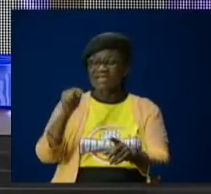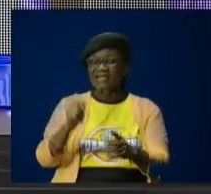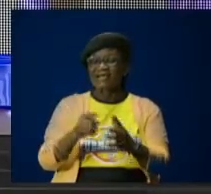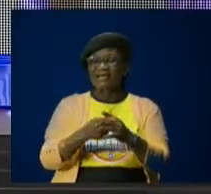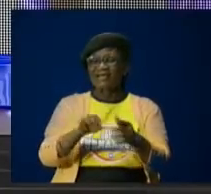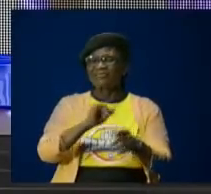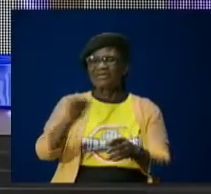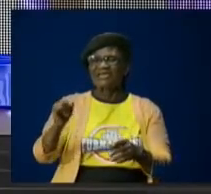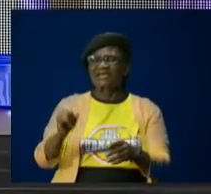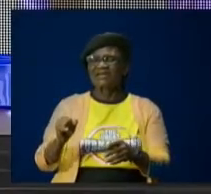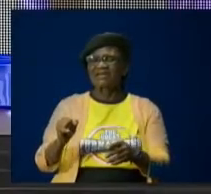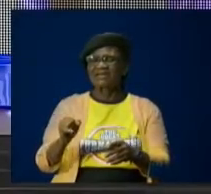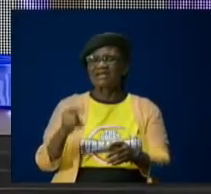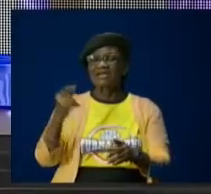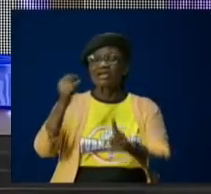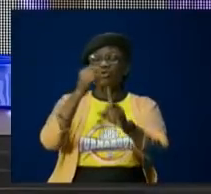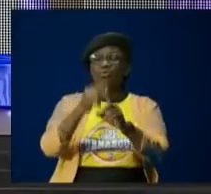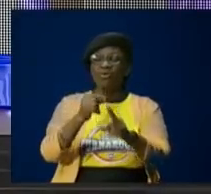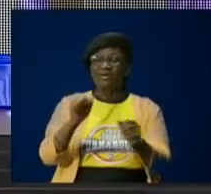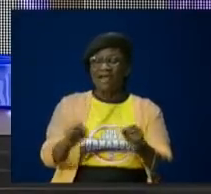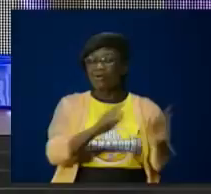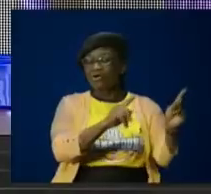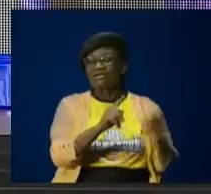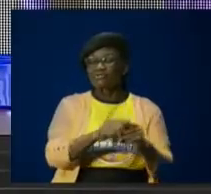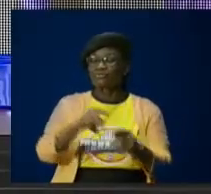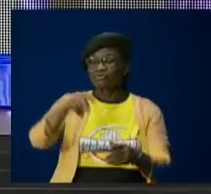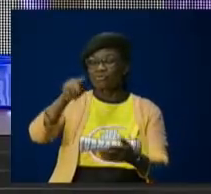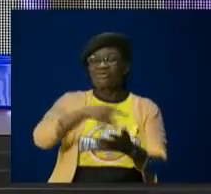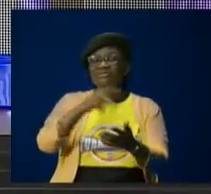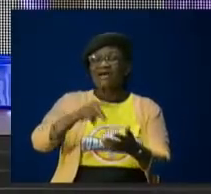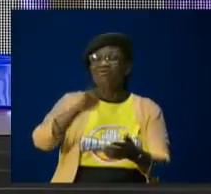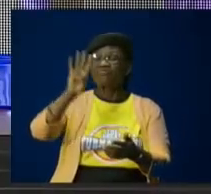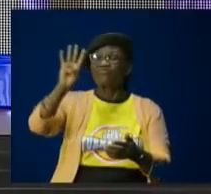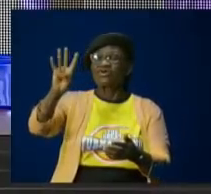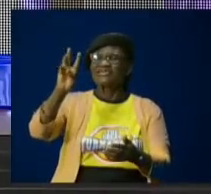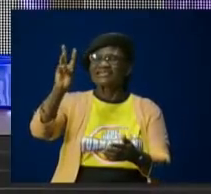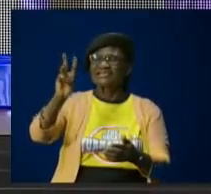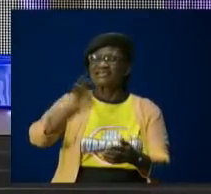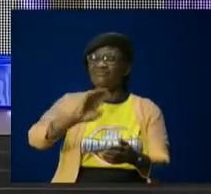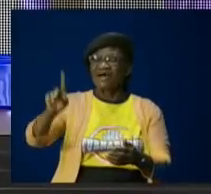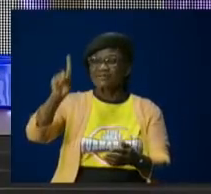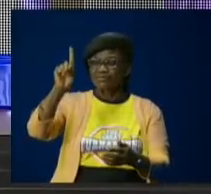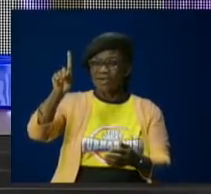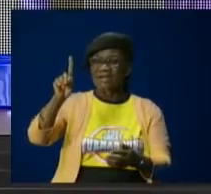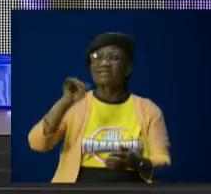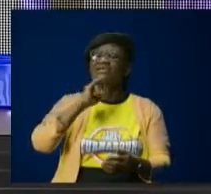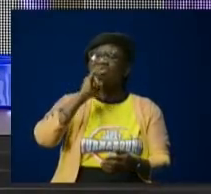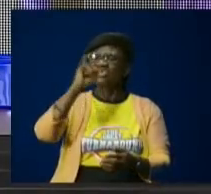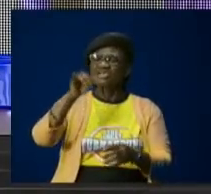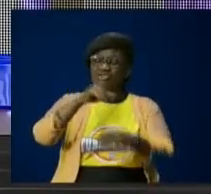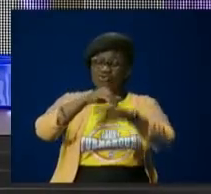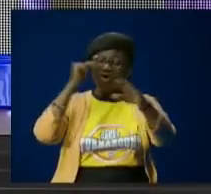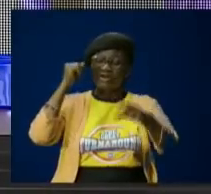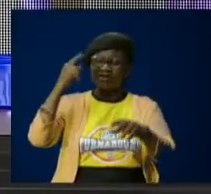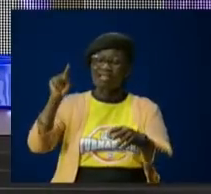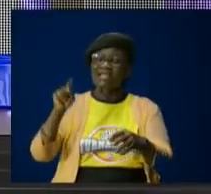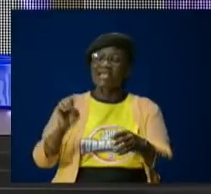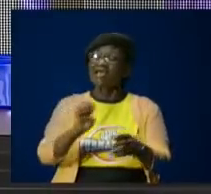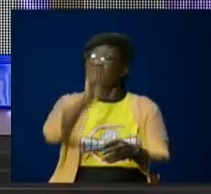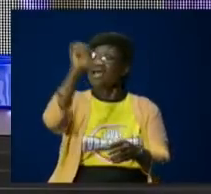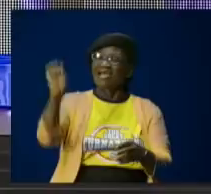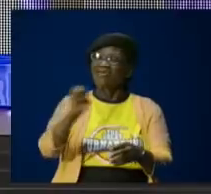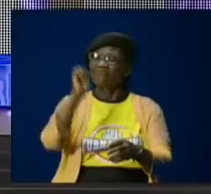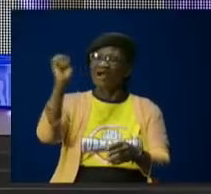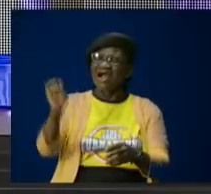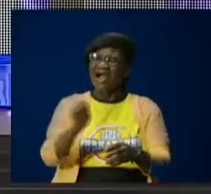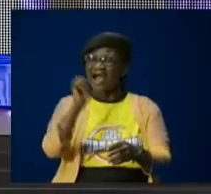to Psalm 46 verse 1, Psalm 46 verse 1 is called the ever-present help in